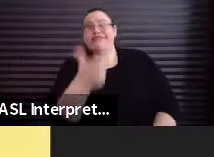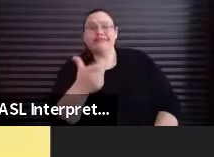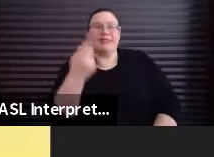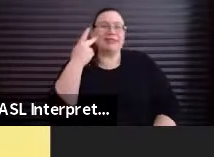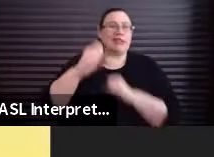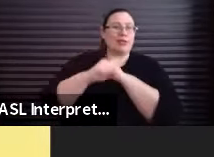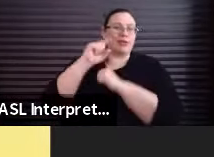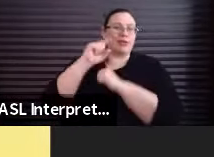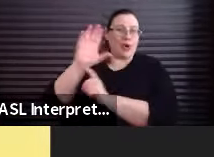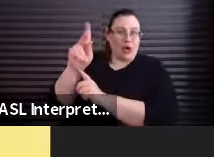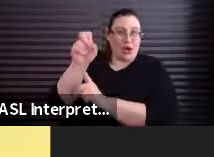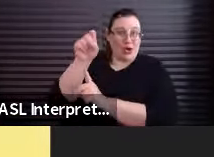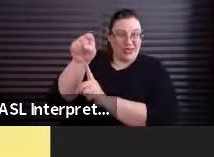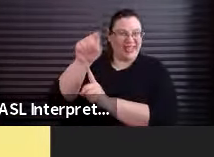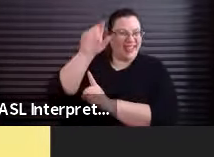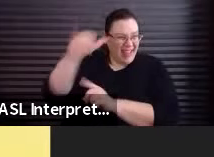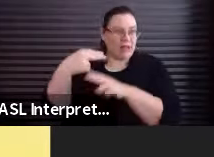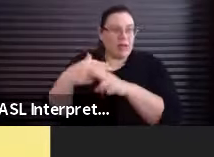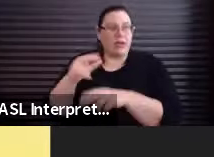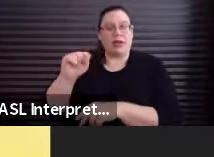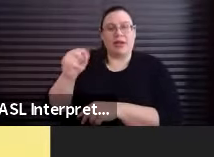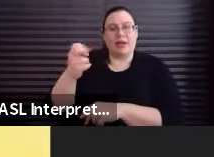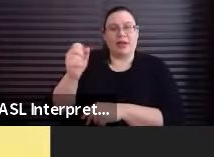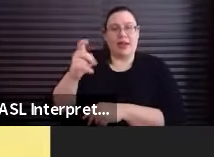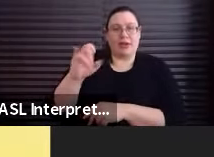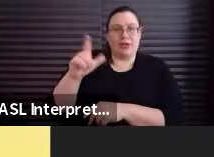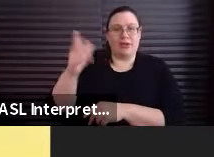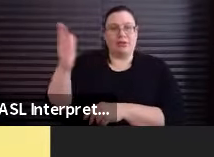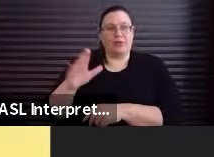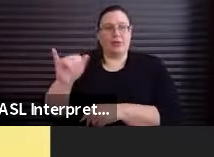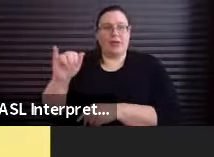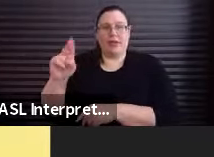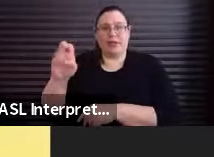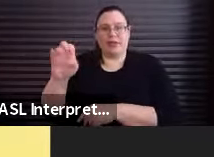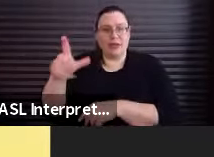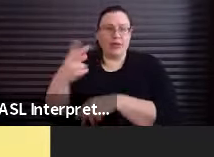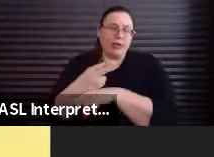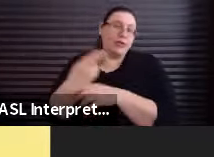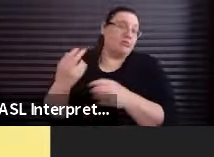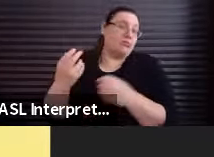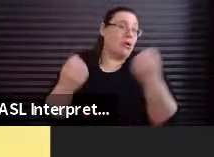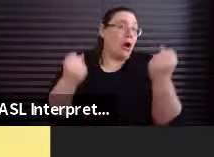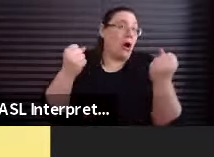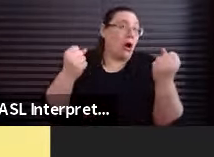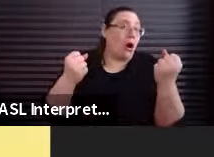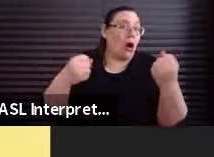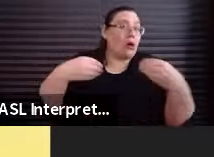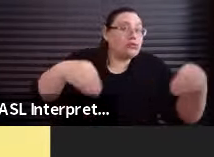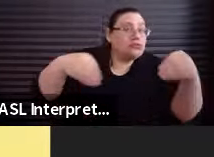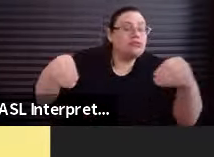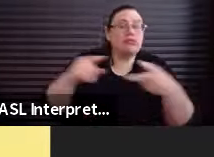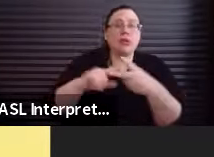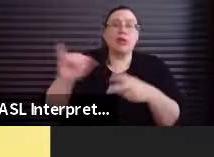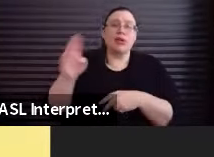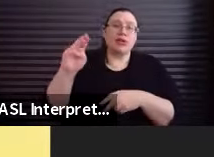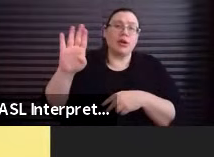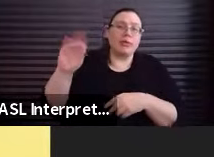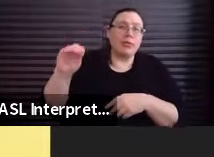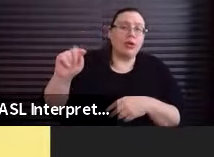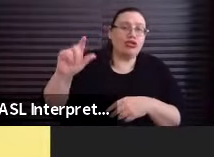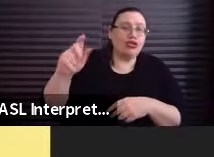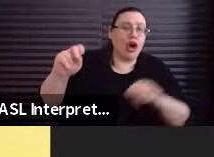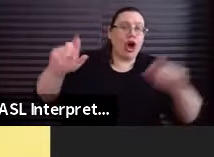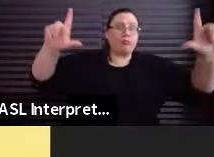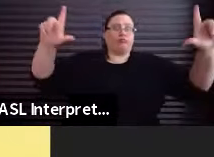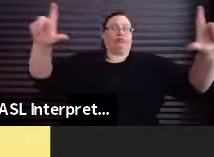commercial. That's an example of theatrical industrial use. It could be at audio shows, jumbotrons, point of purchase. And